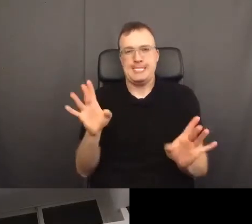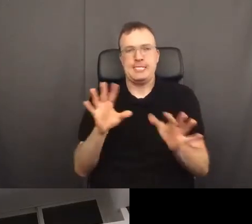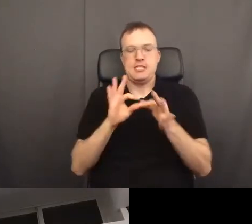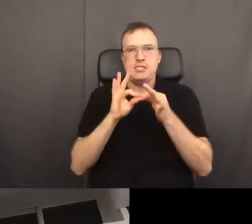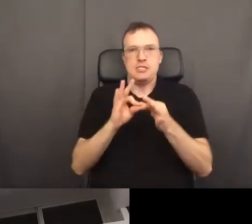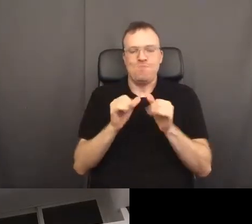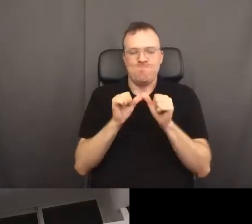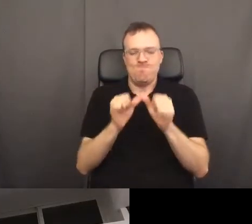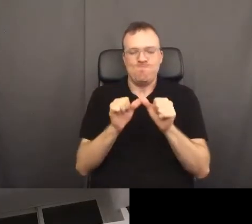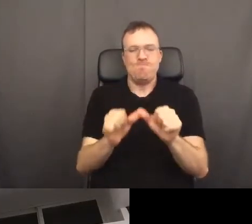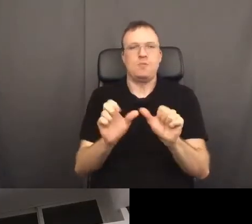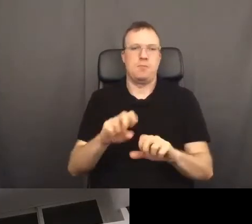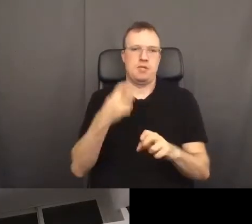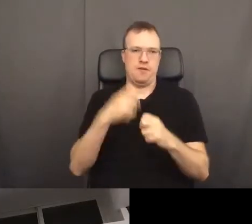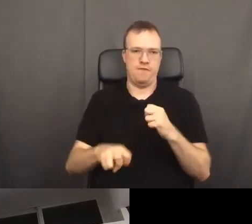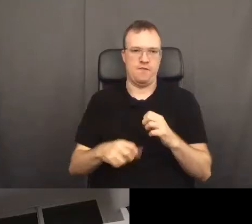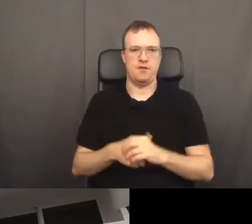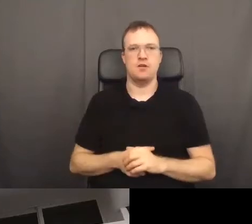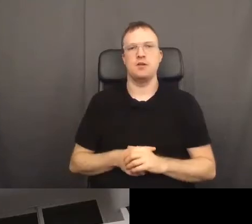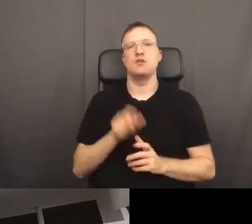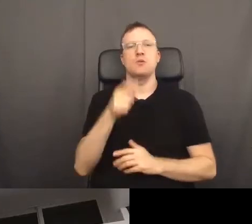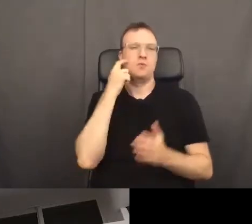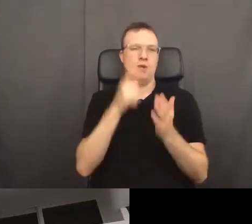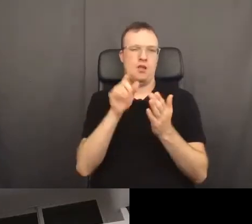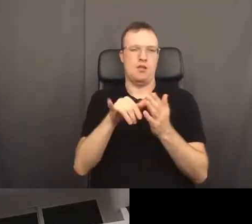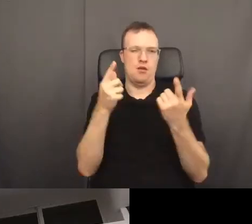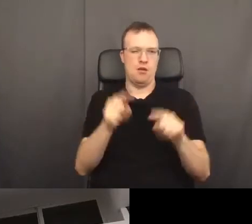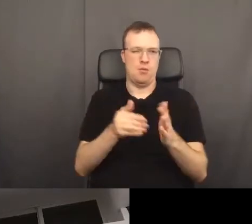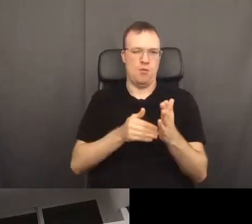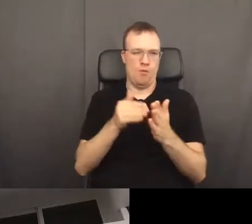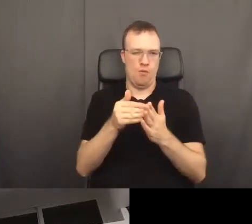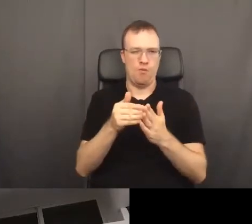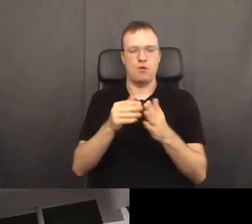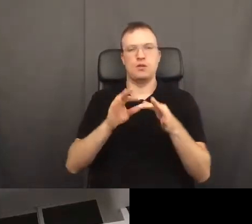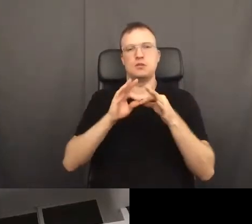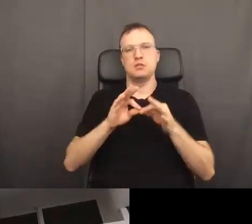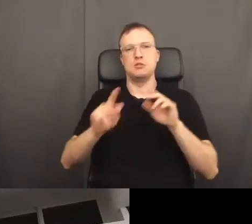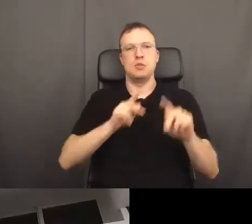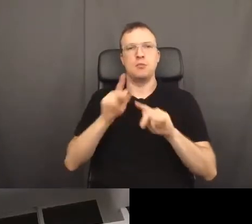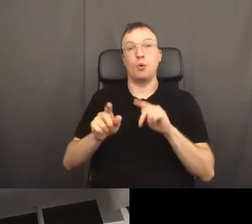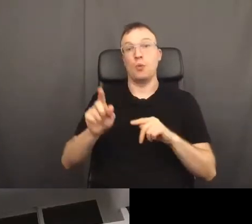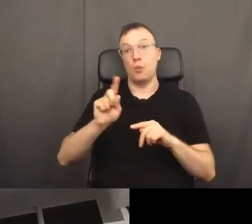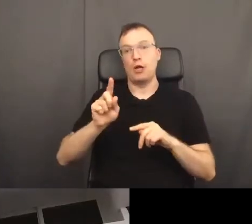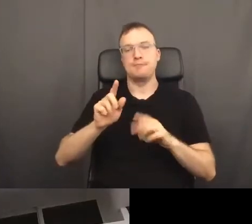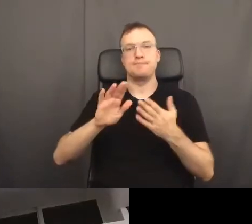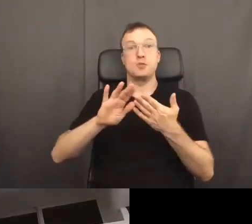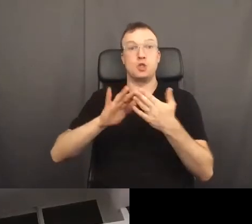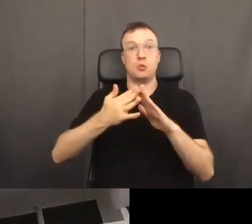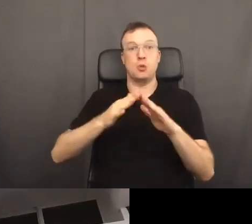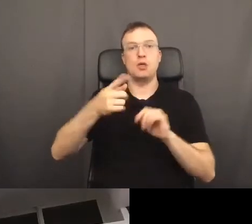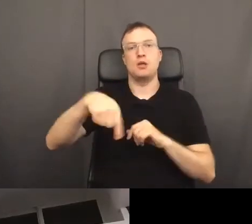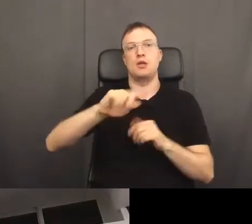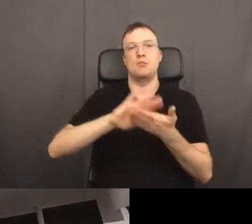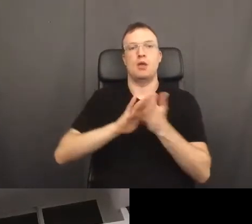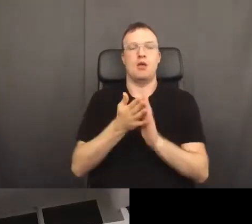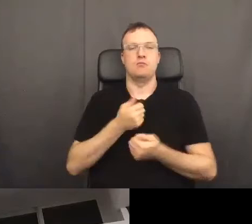relationships. And so you see that a lot in people, not just in the community, becoming exhausted with